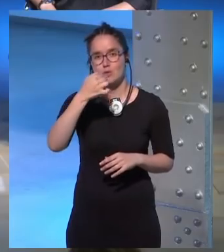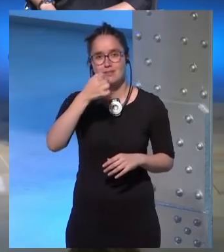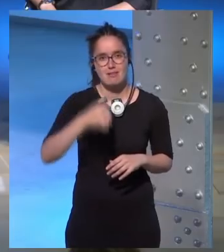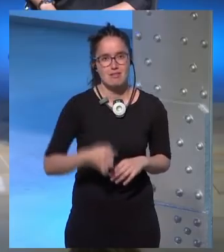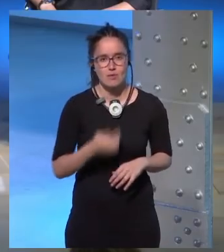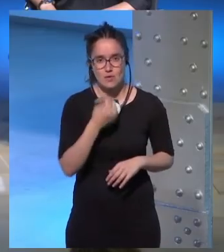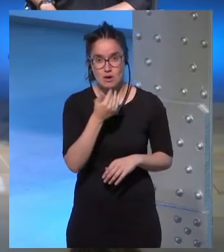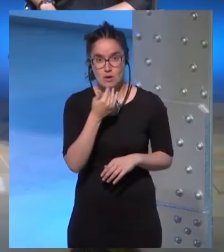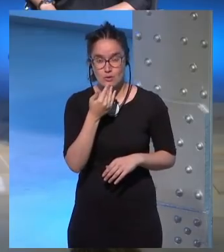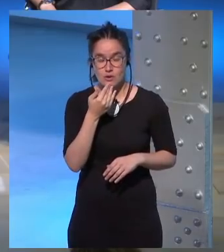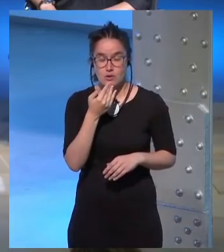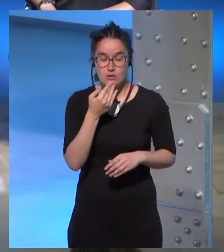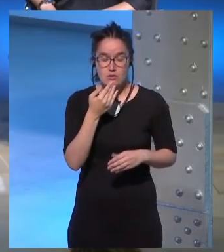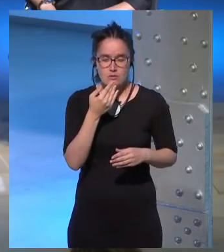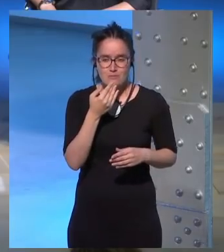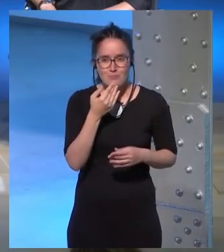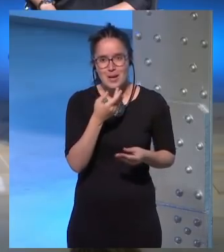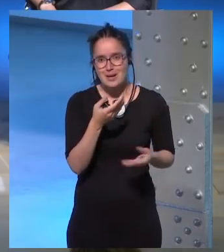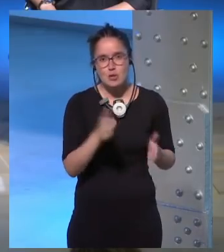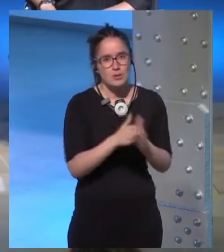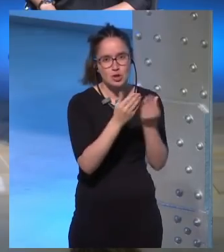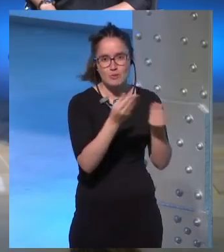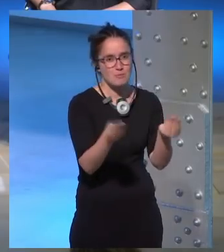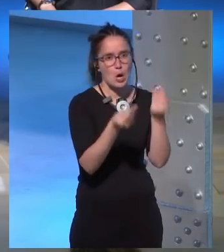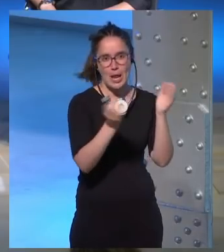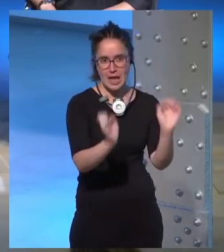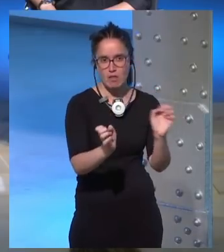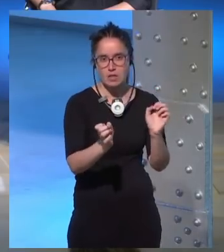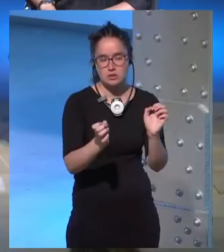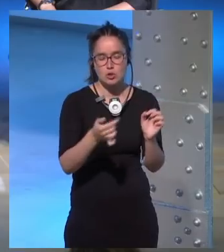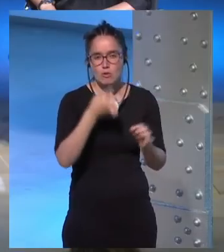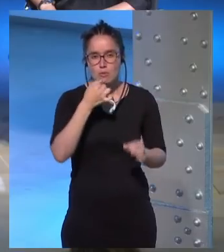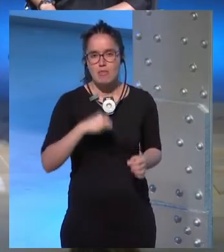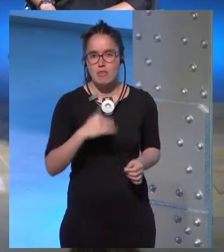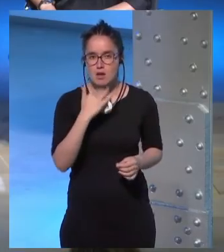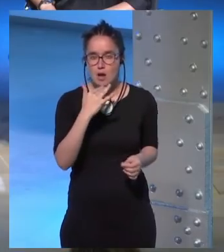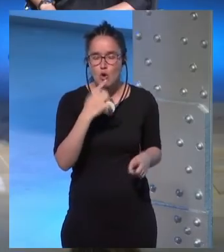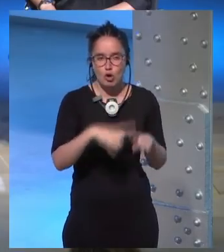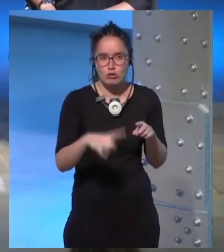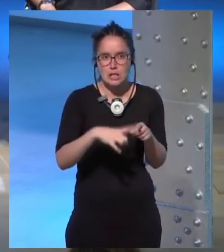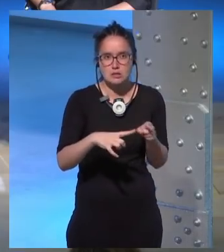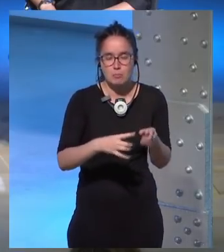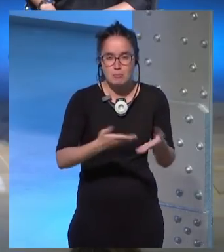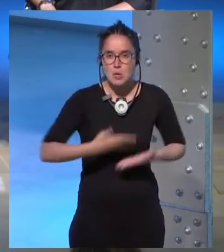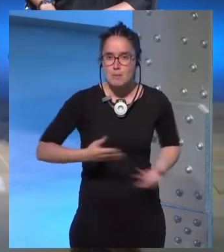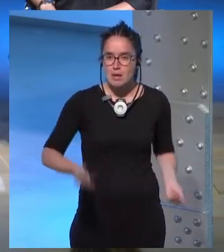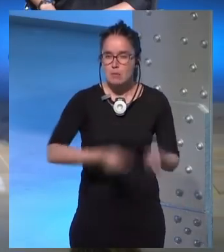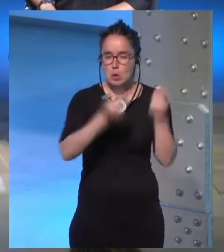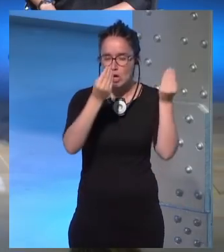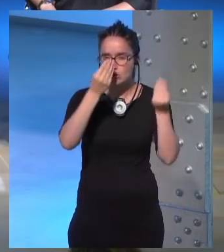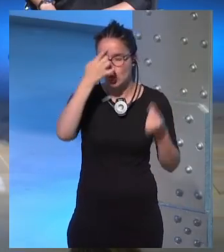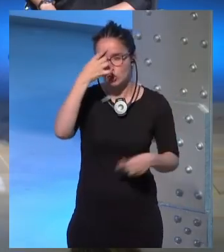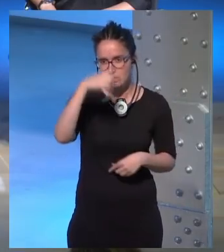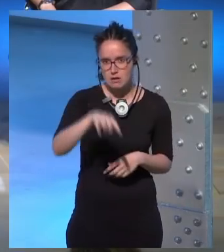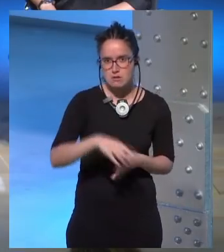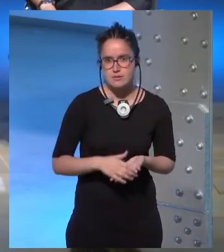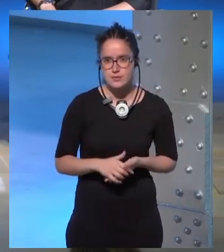the book, so I know when to say yes or no. And that's actually what I love, is that I can